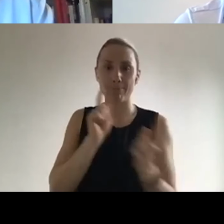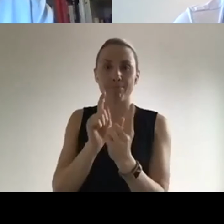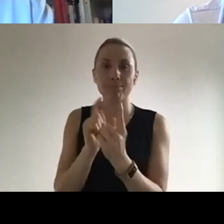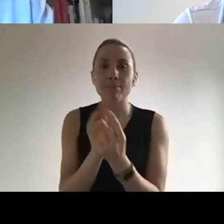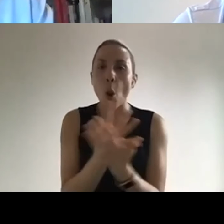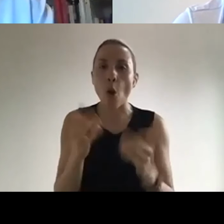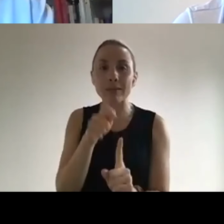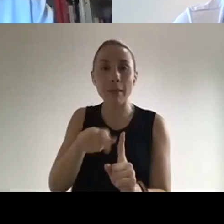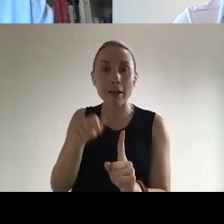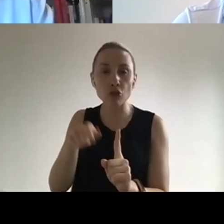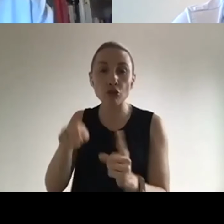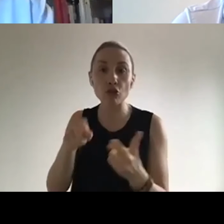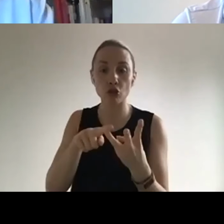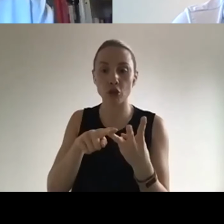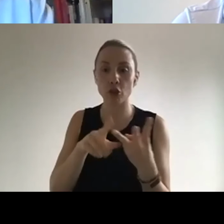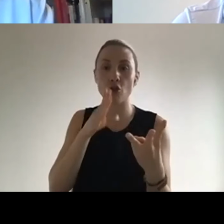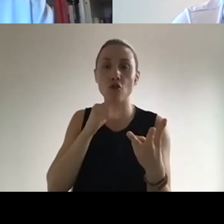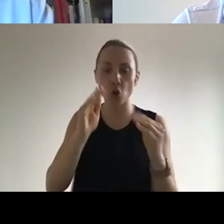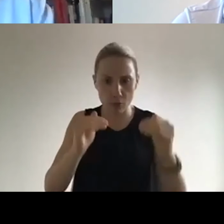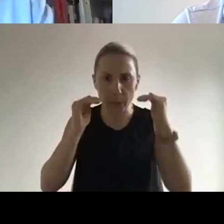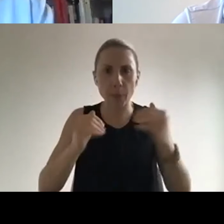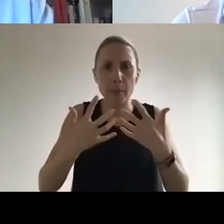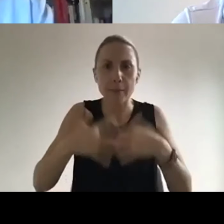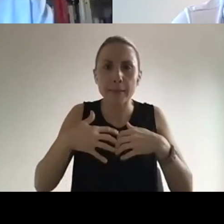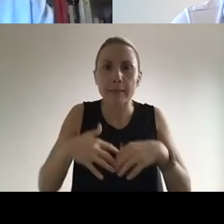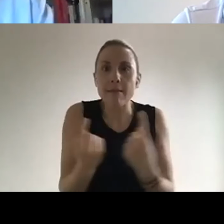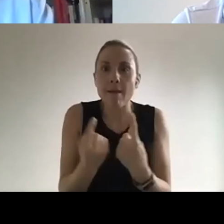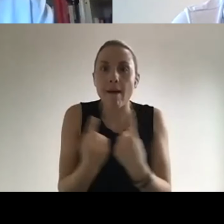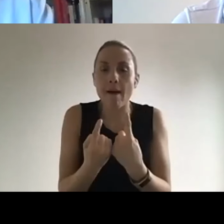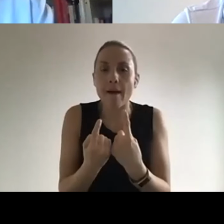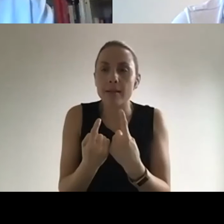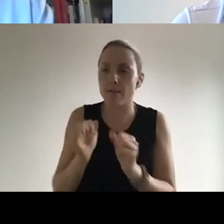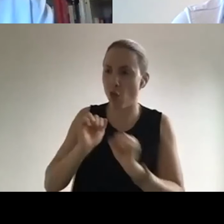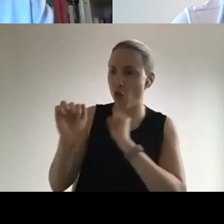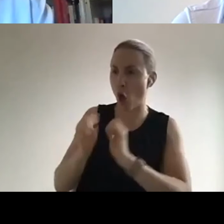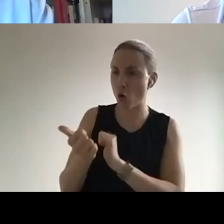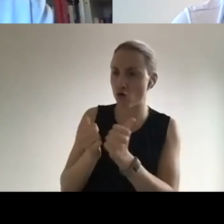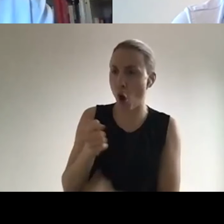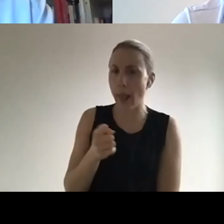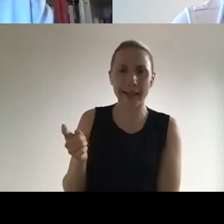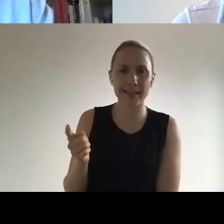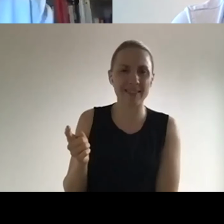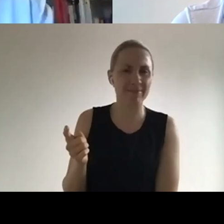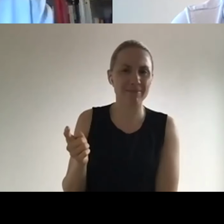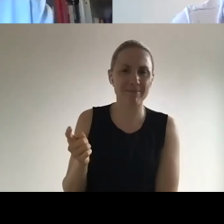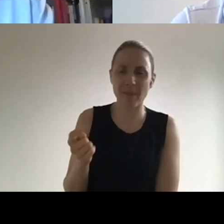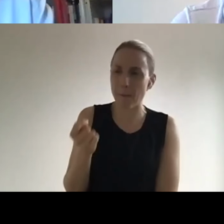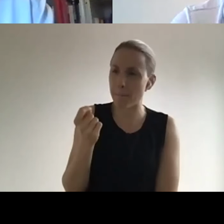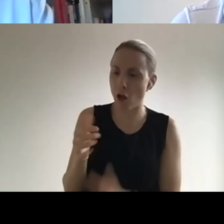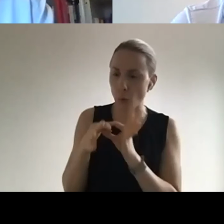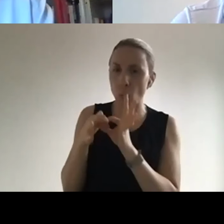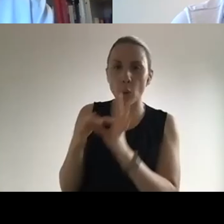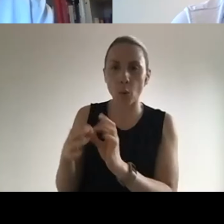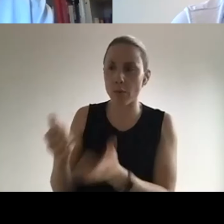high-end devices, and we're really not using those colleagues to try and be a conduit for that. So